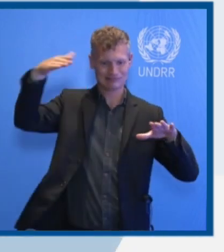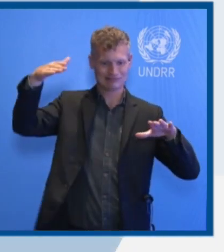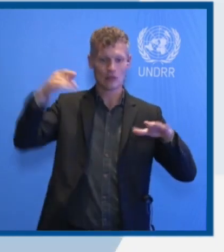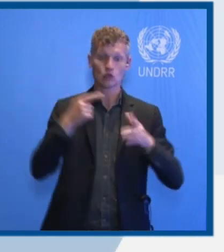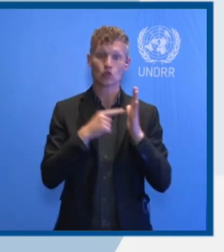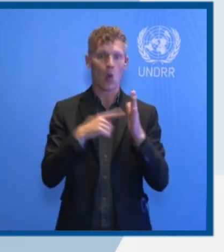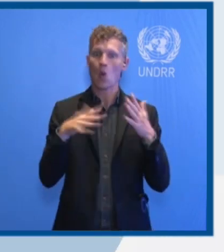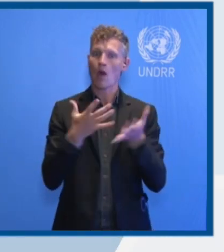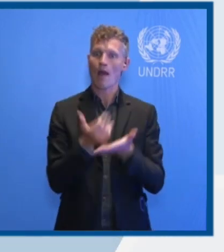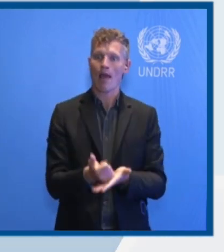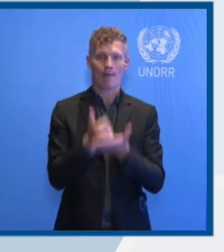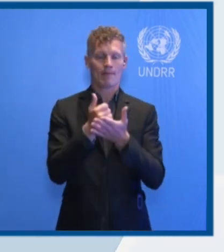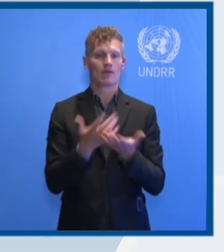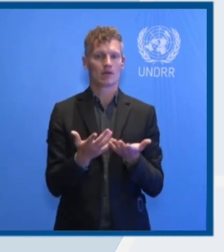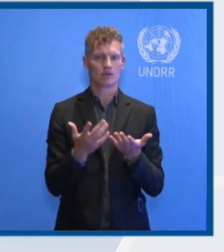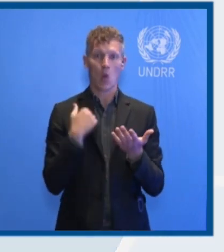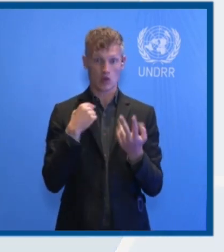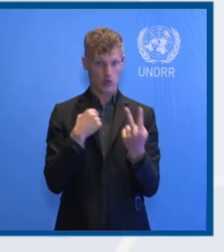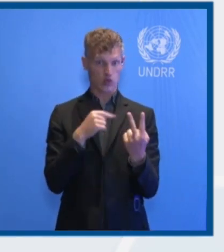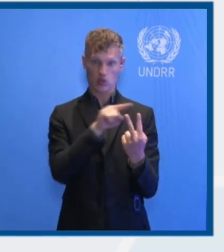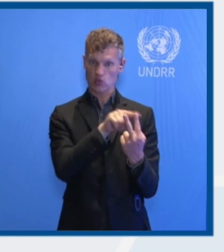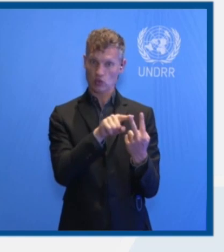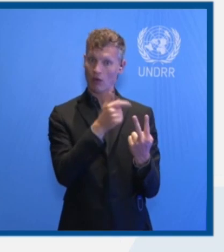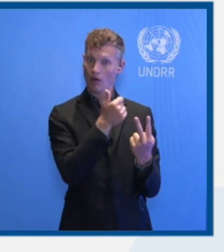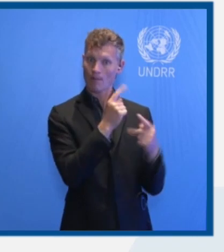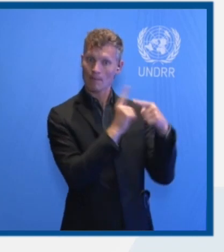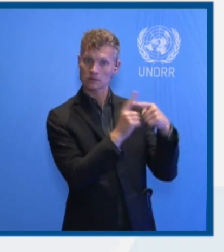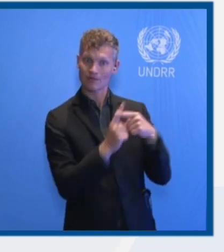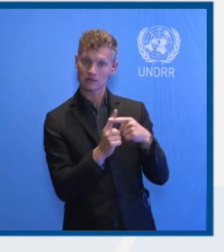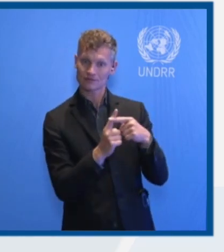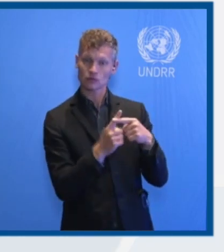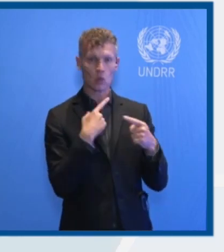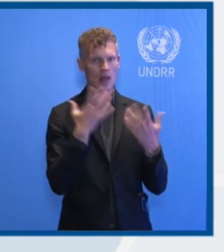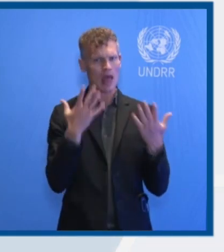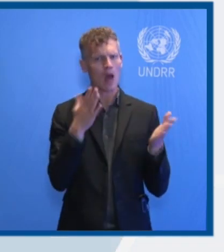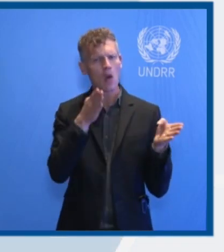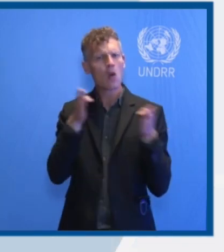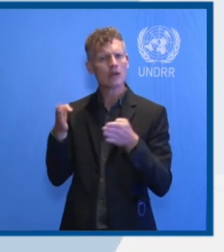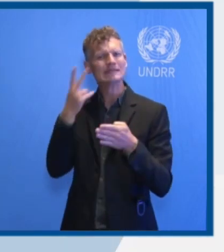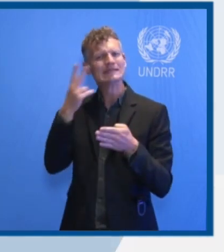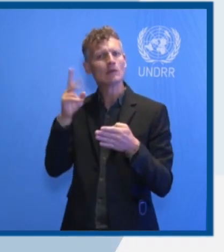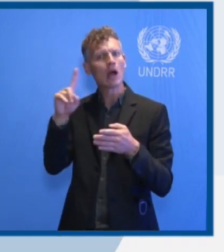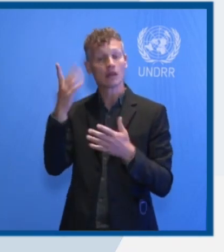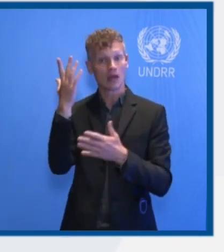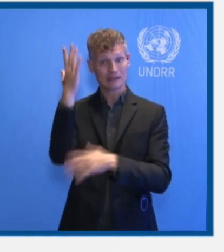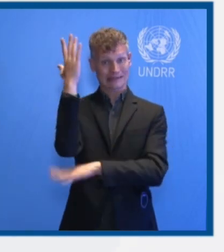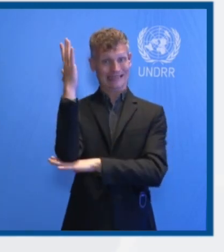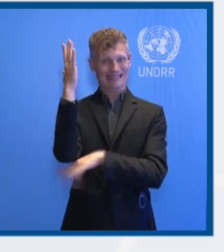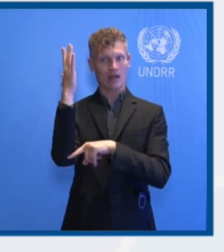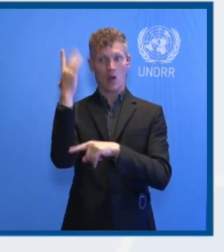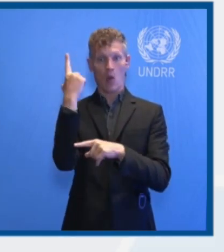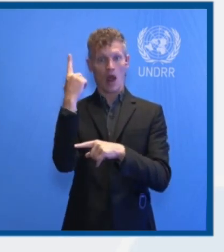you quantify the carbon mitigation from the mangroves, its biodiversity impacts, the possibility to